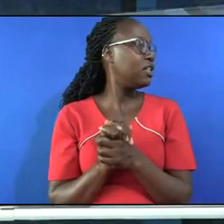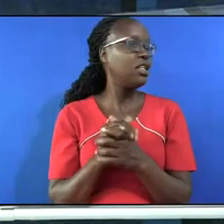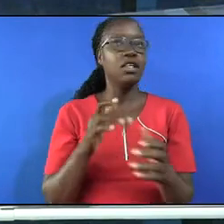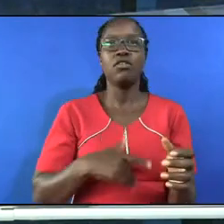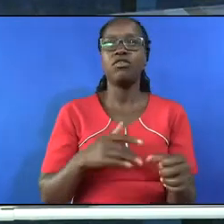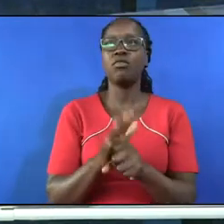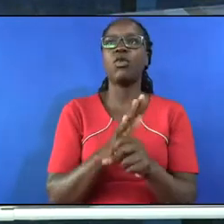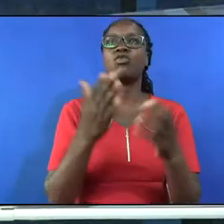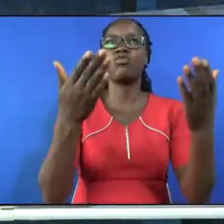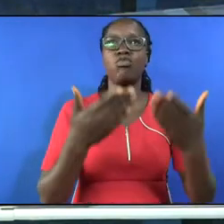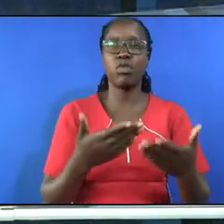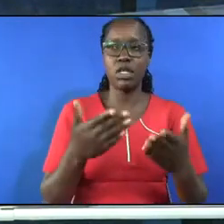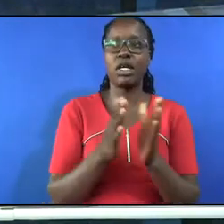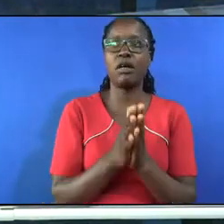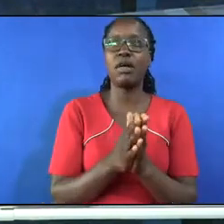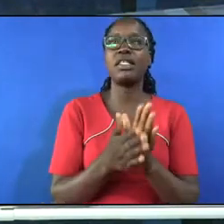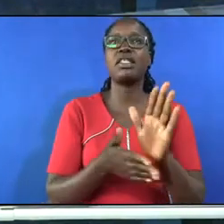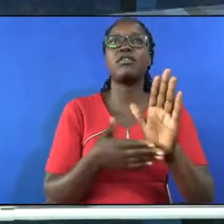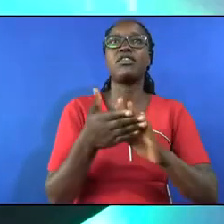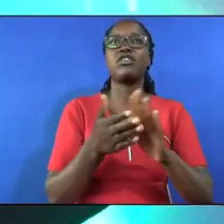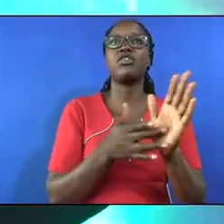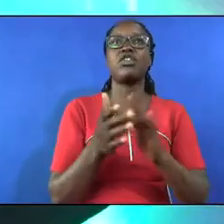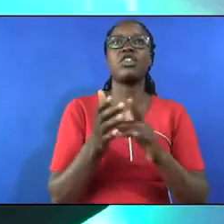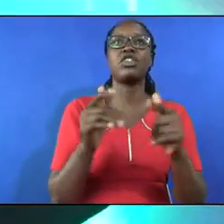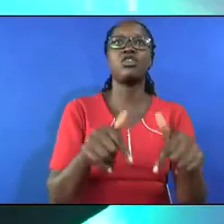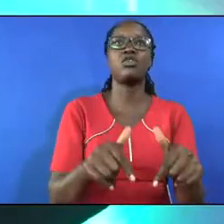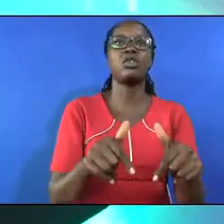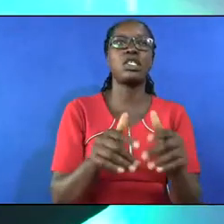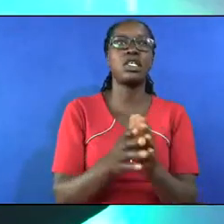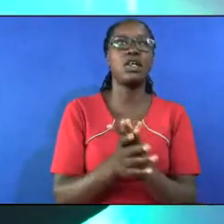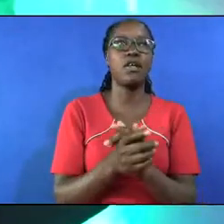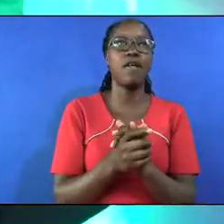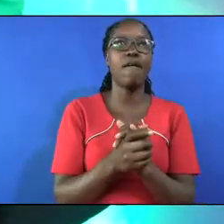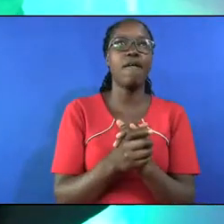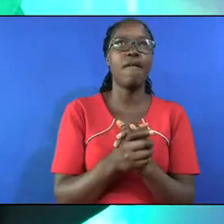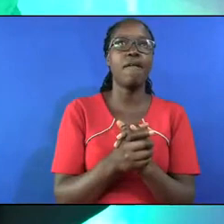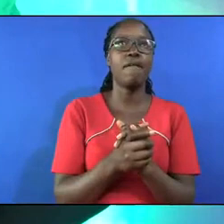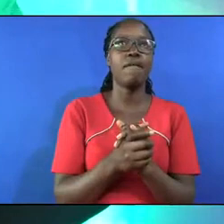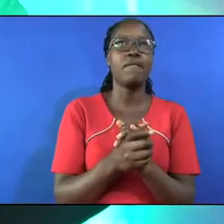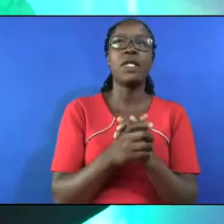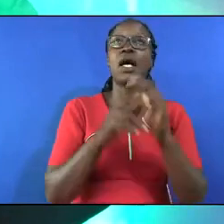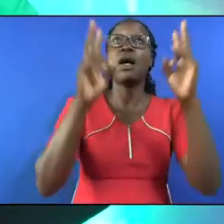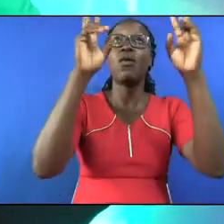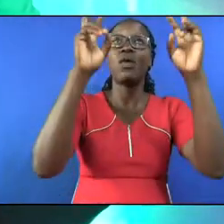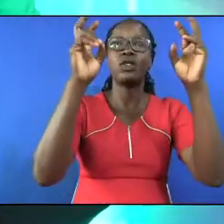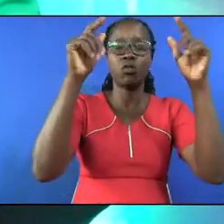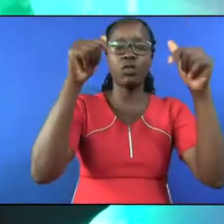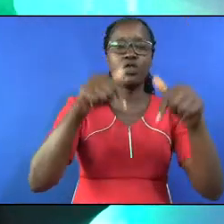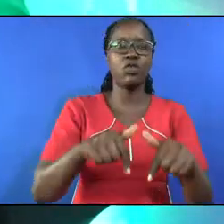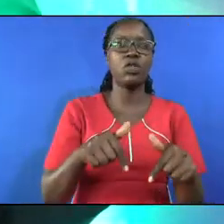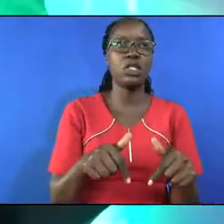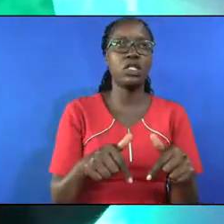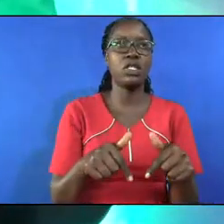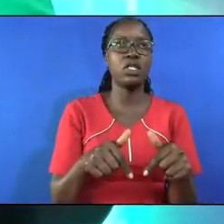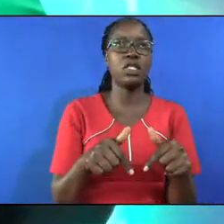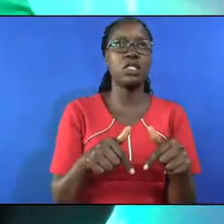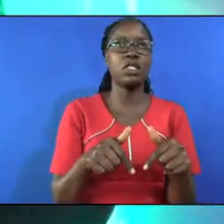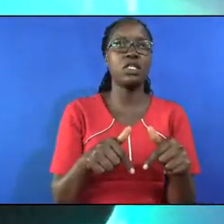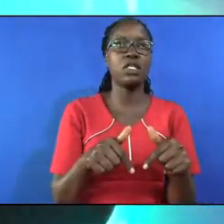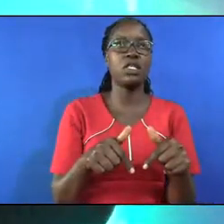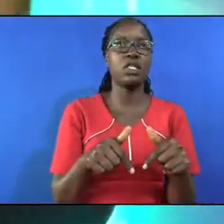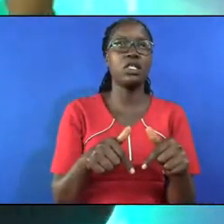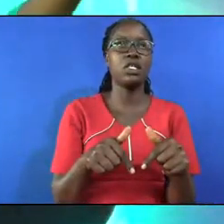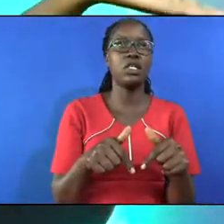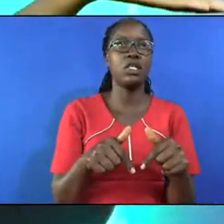Feel most welcome. Feel at the feet of Jesus this day. And our title for our sermon title this